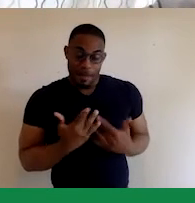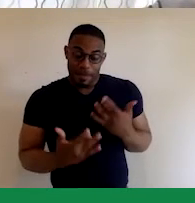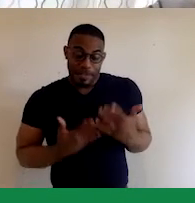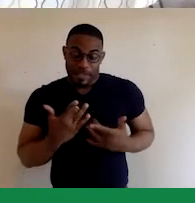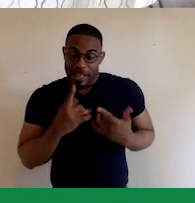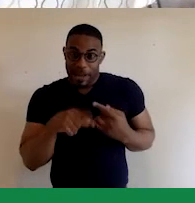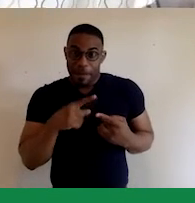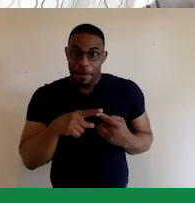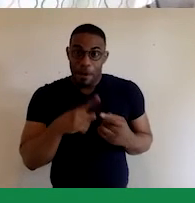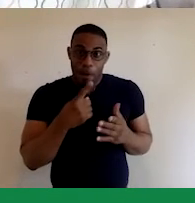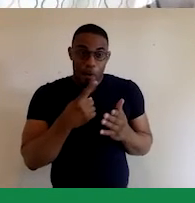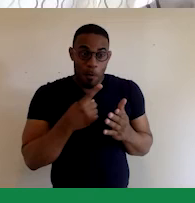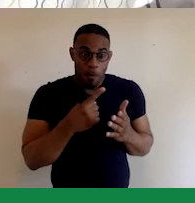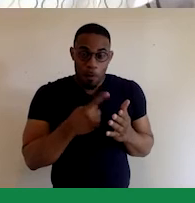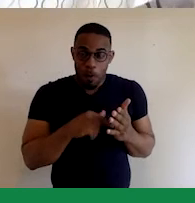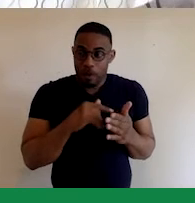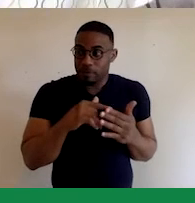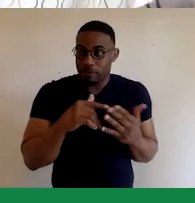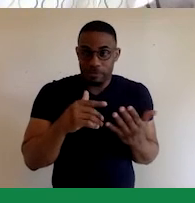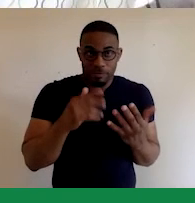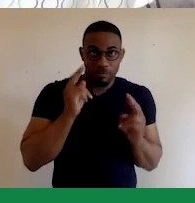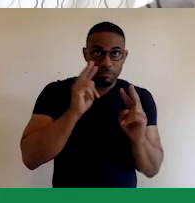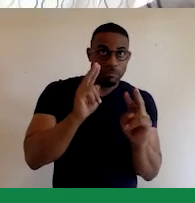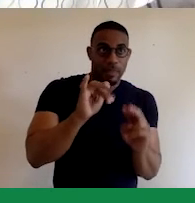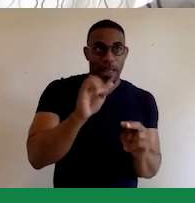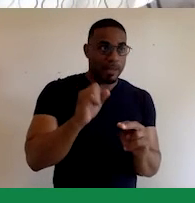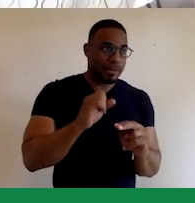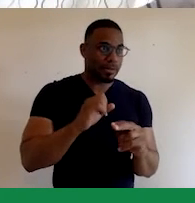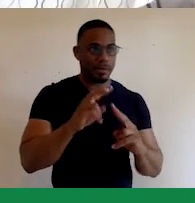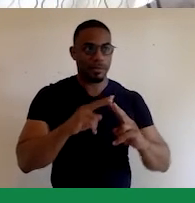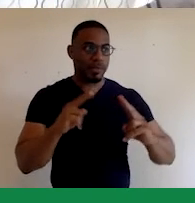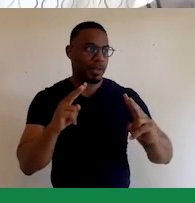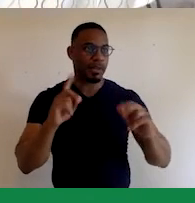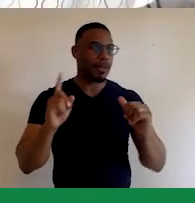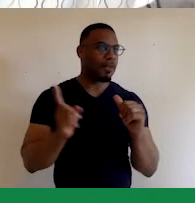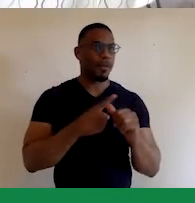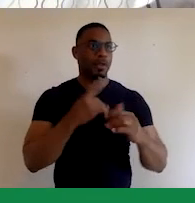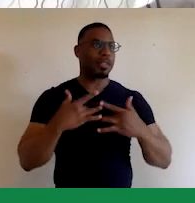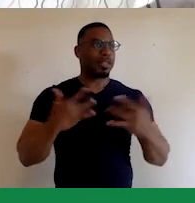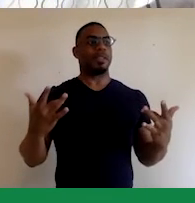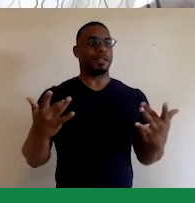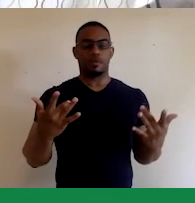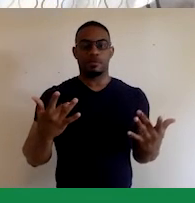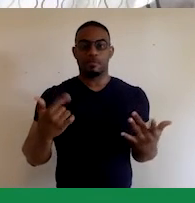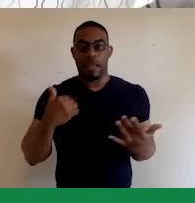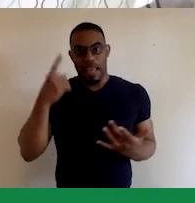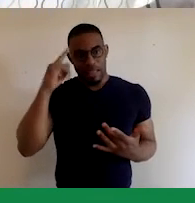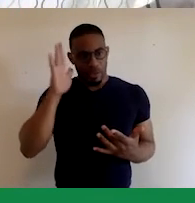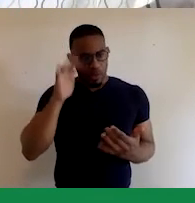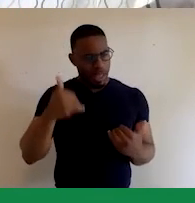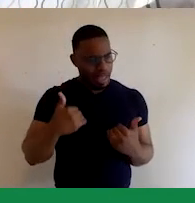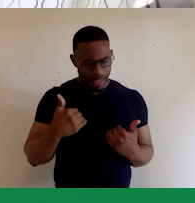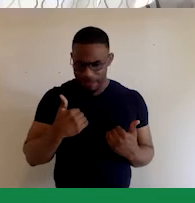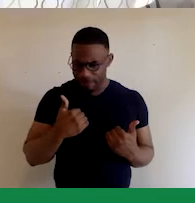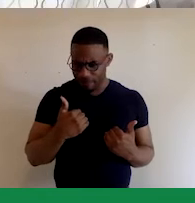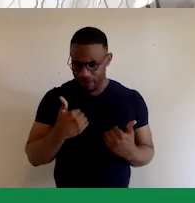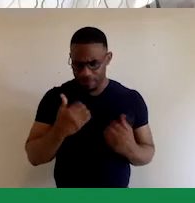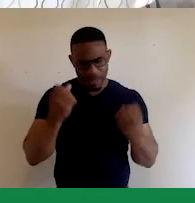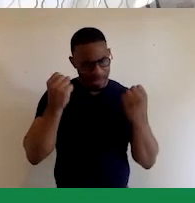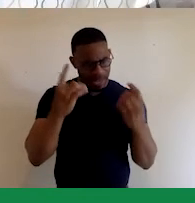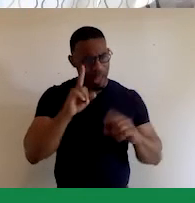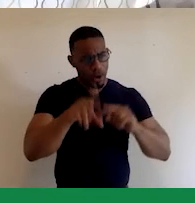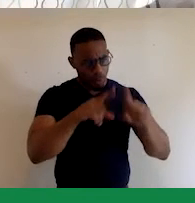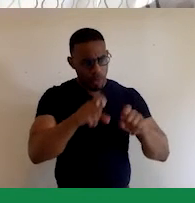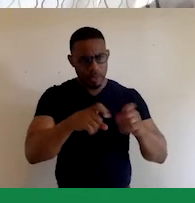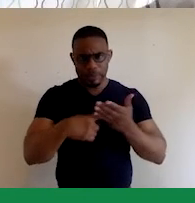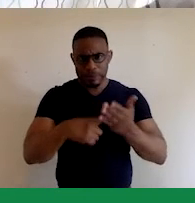excited about what this holds as a very first event. I think we will have a lot of